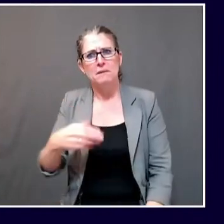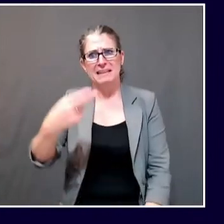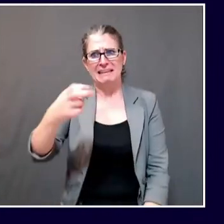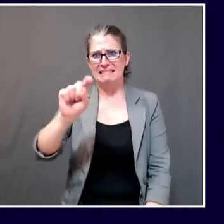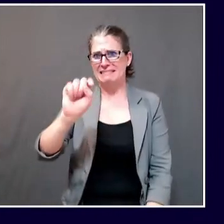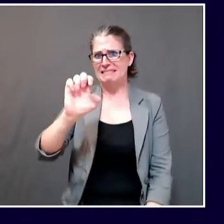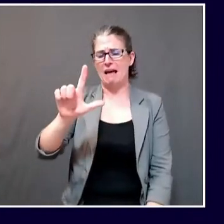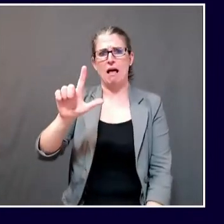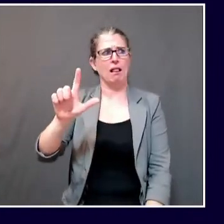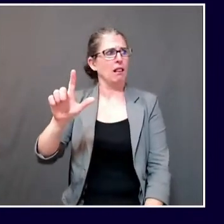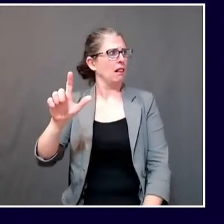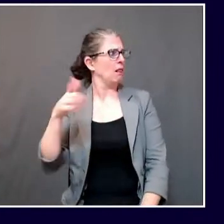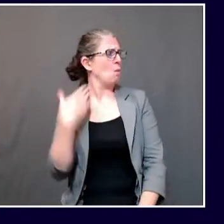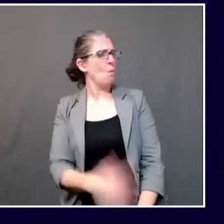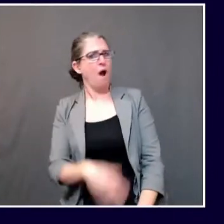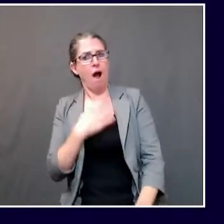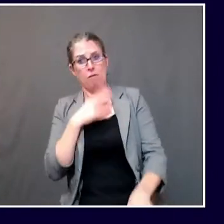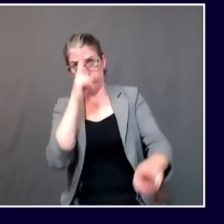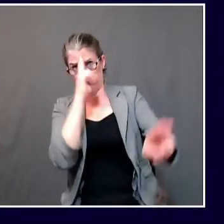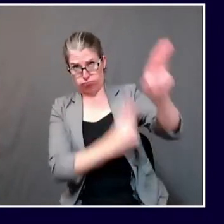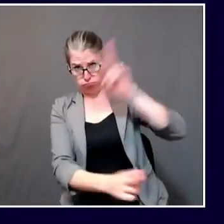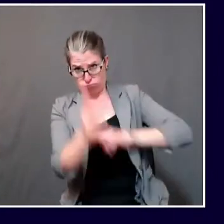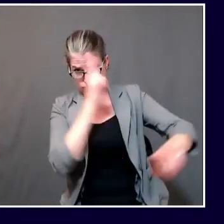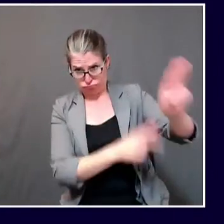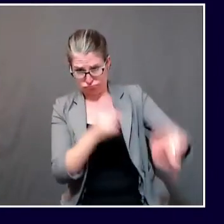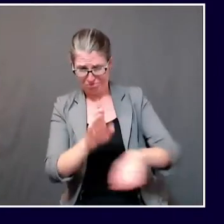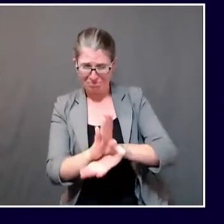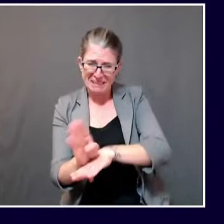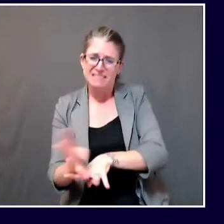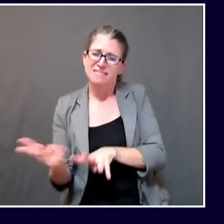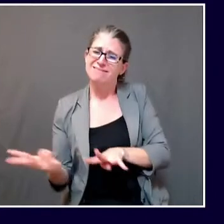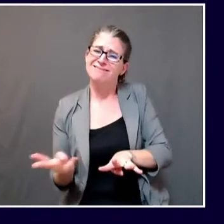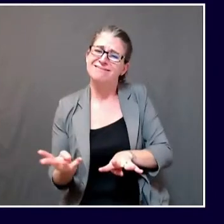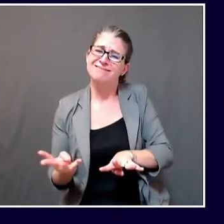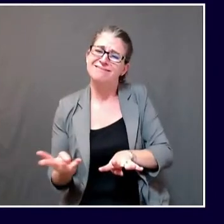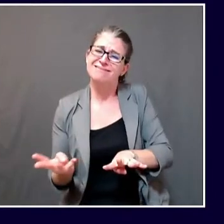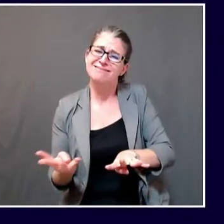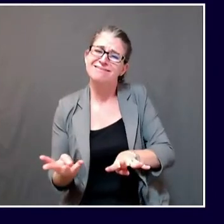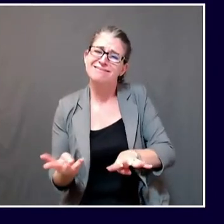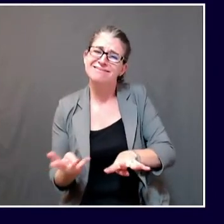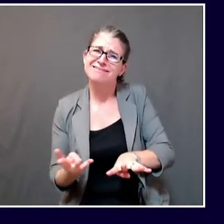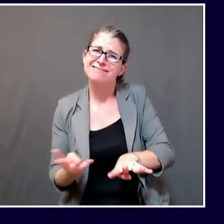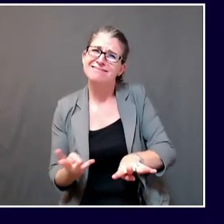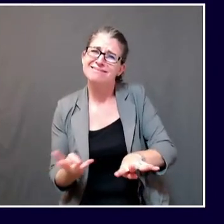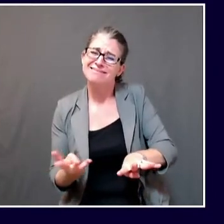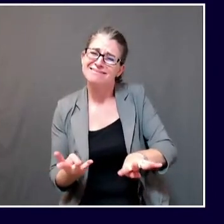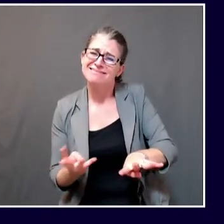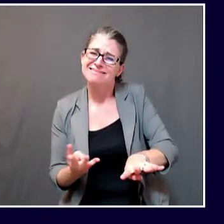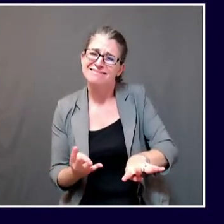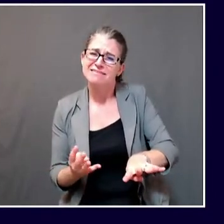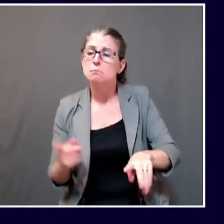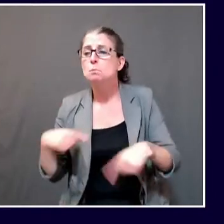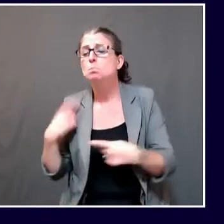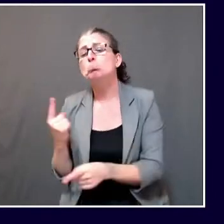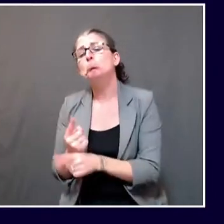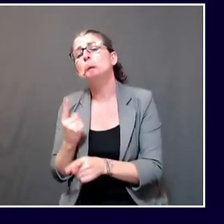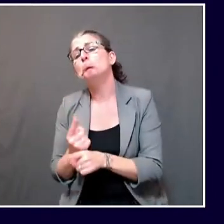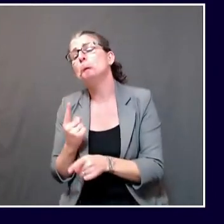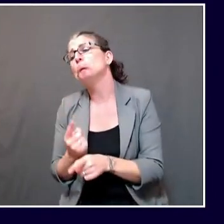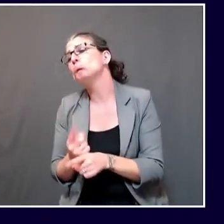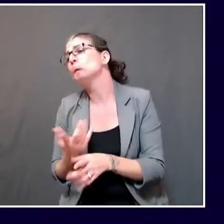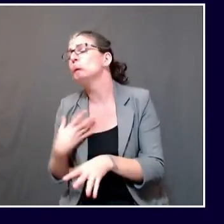in over the past 7 months. It has not been easy. They've kept every single one of the plates spinning